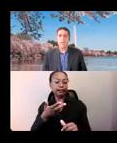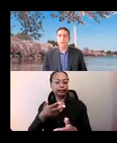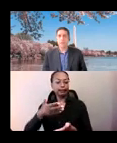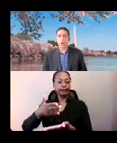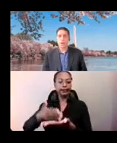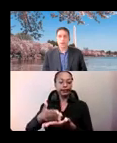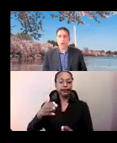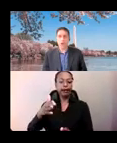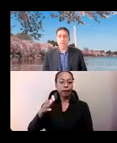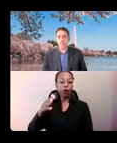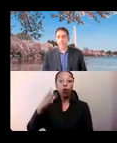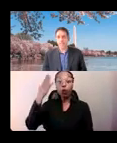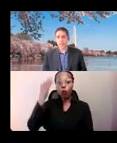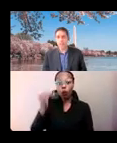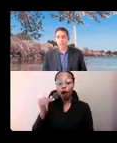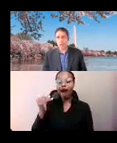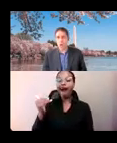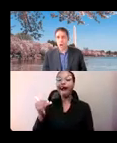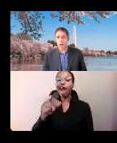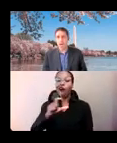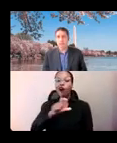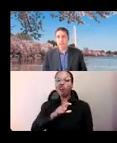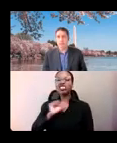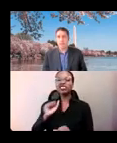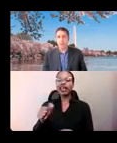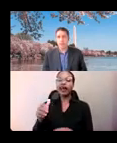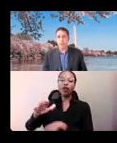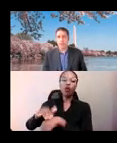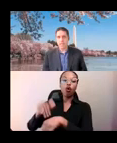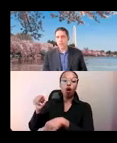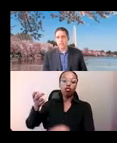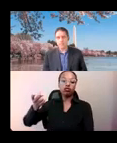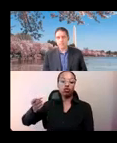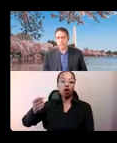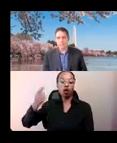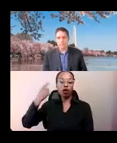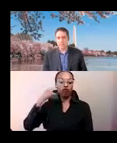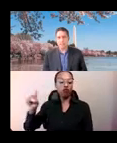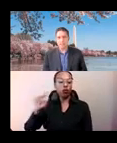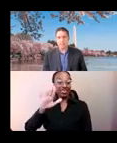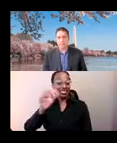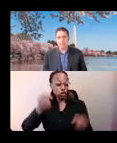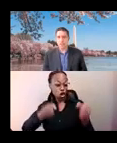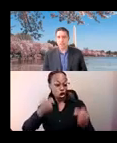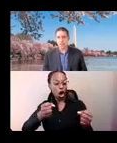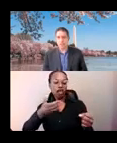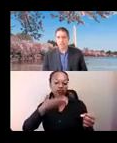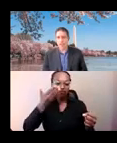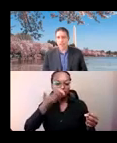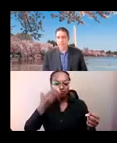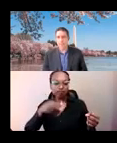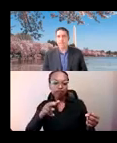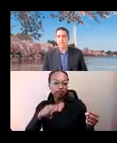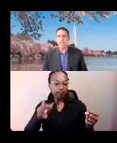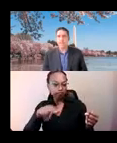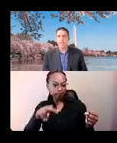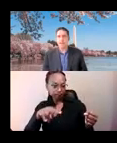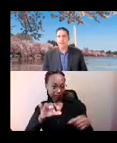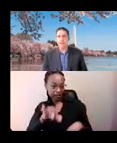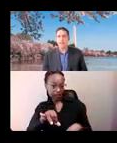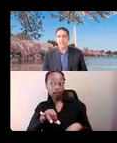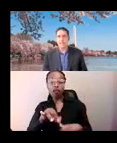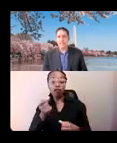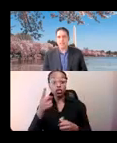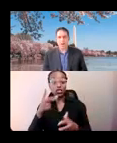so that officers could call a dog to sniff around his car, even though he wasn't being pulled over for anything